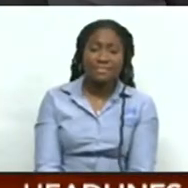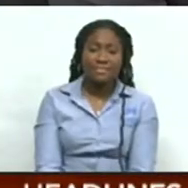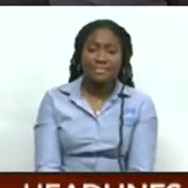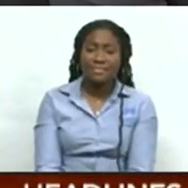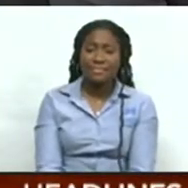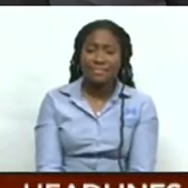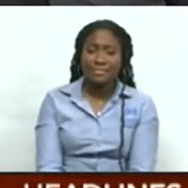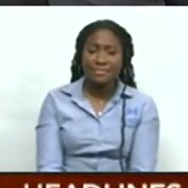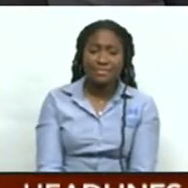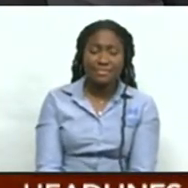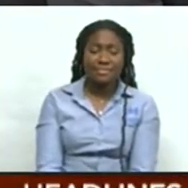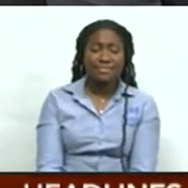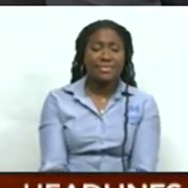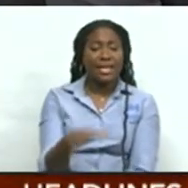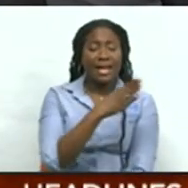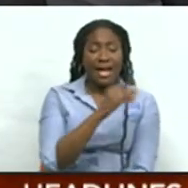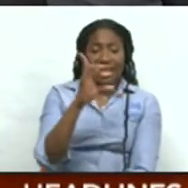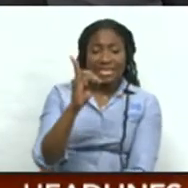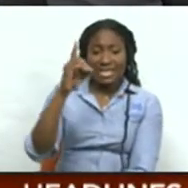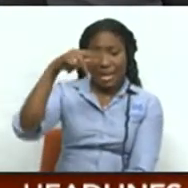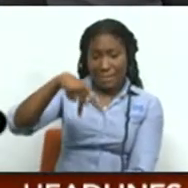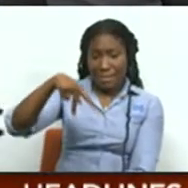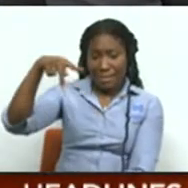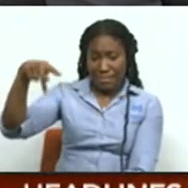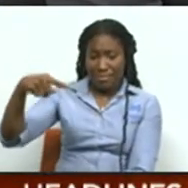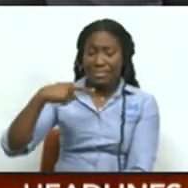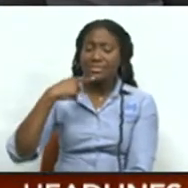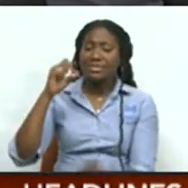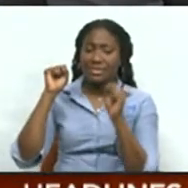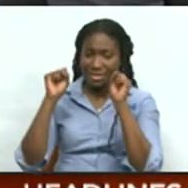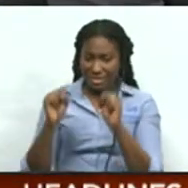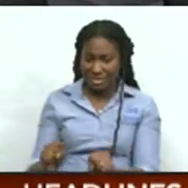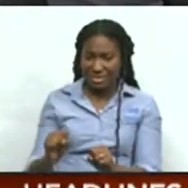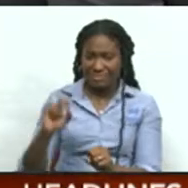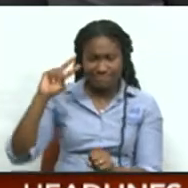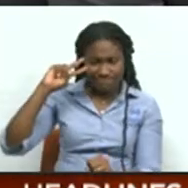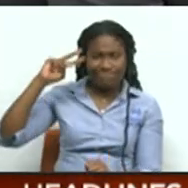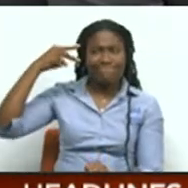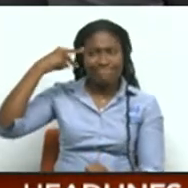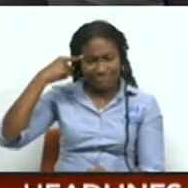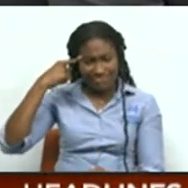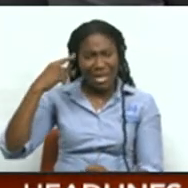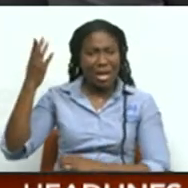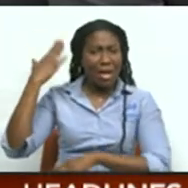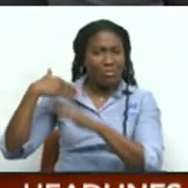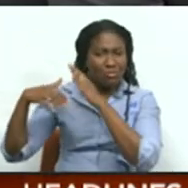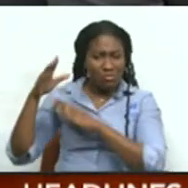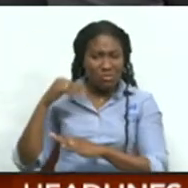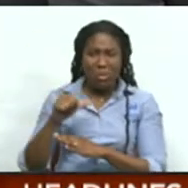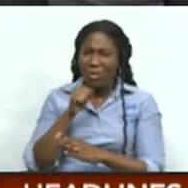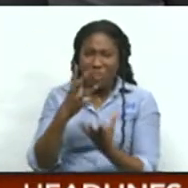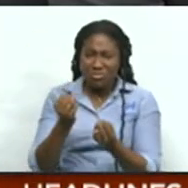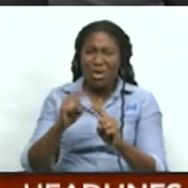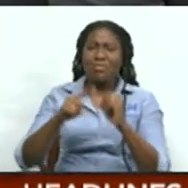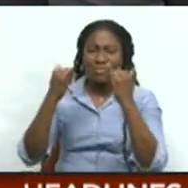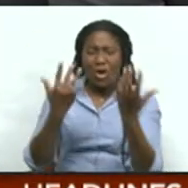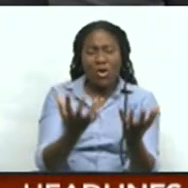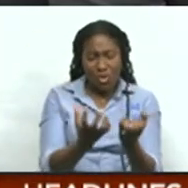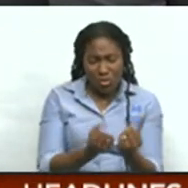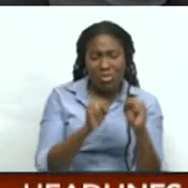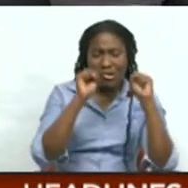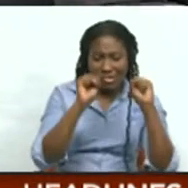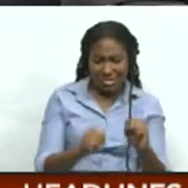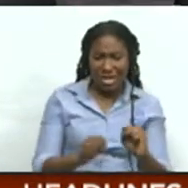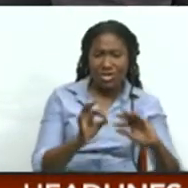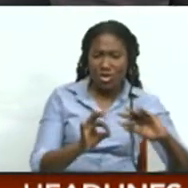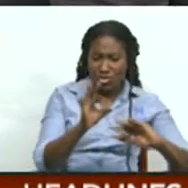While the Director of Public Prosecutions admits to having a change of heart on making the Caribbean Court of Justice this country's final appeal court. Senior